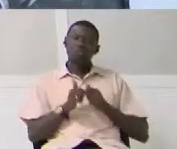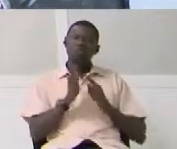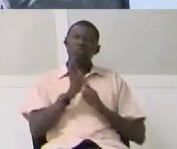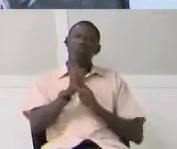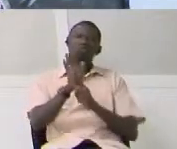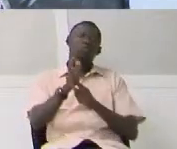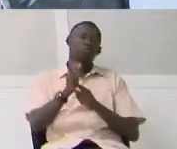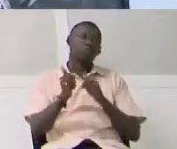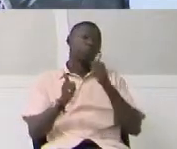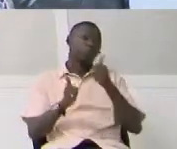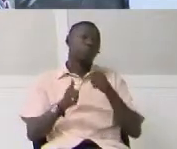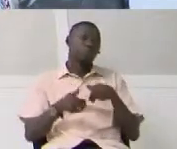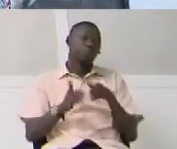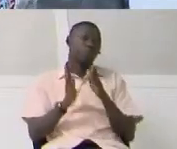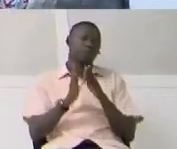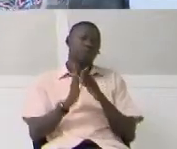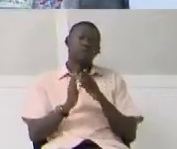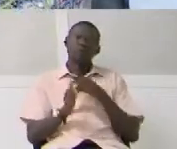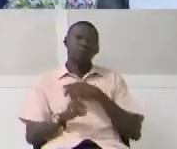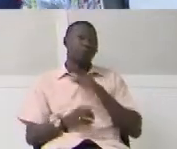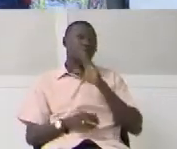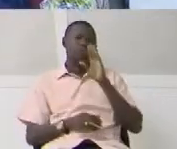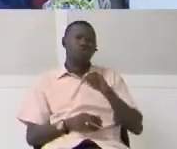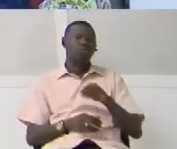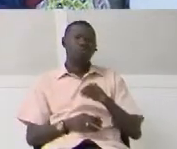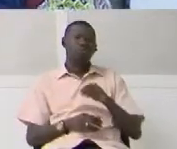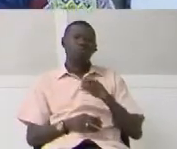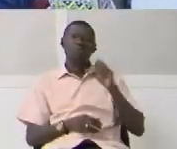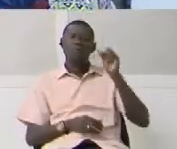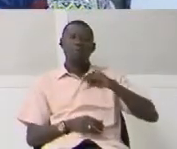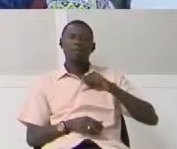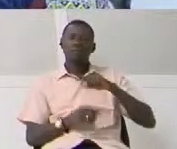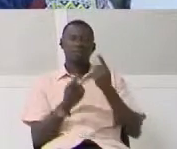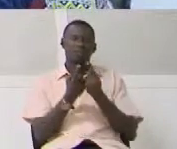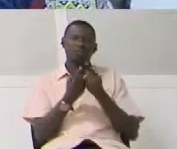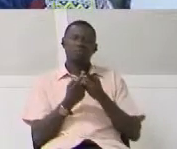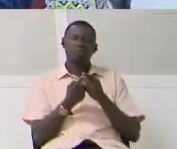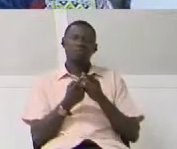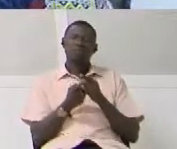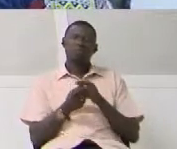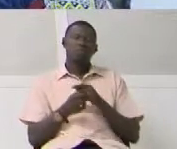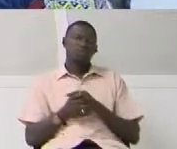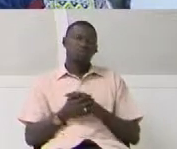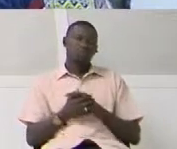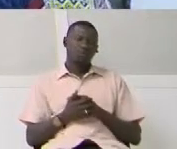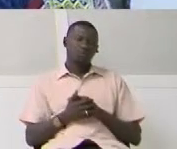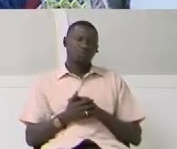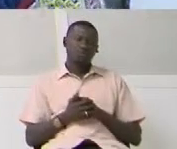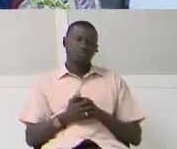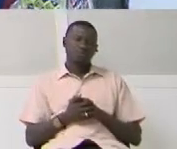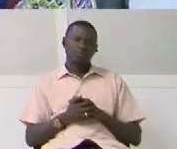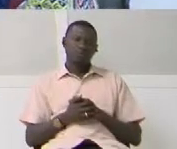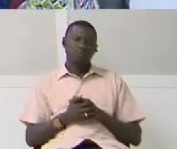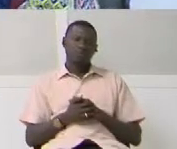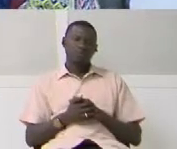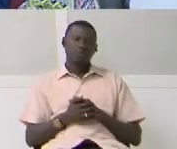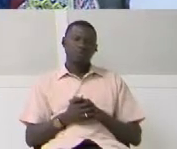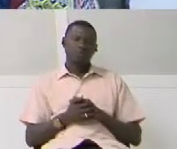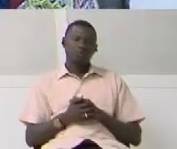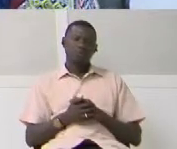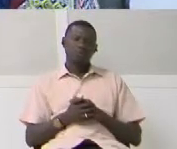ni nit they took me through the right path they did not train me to do bad things to people so man